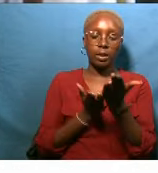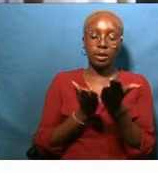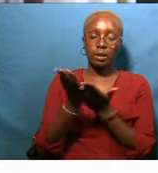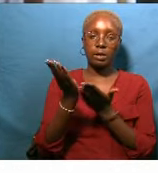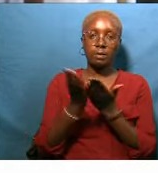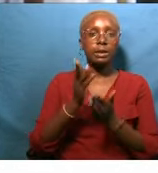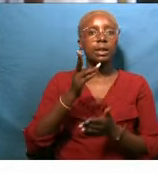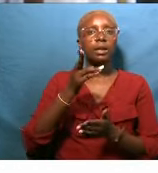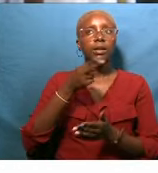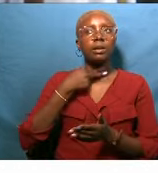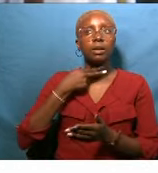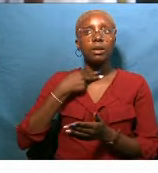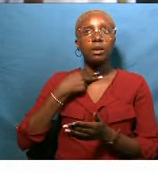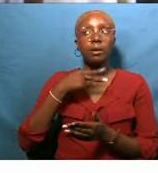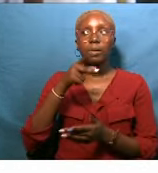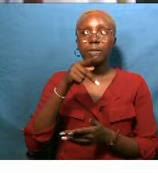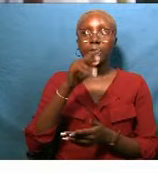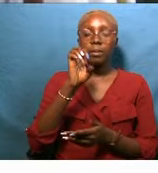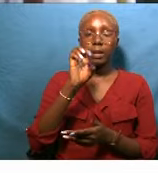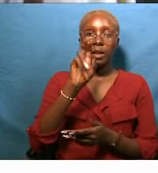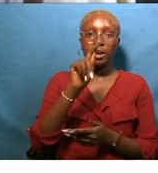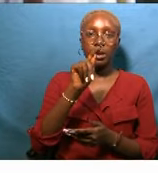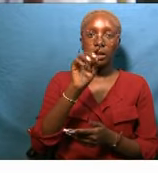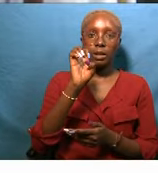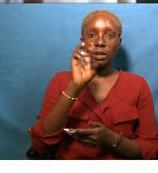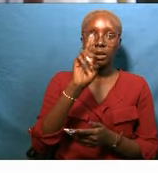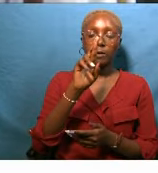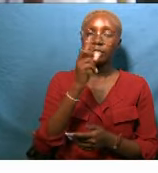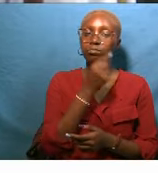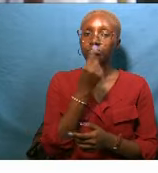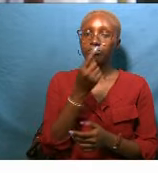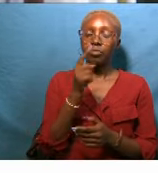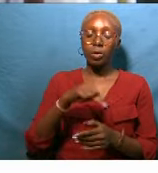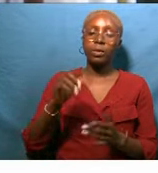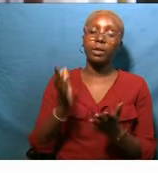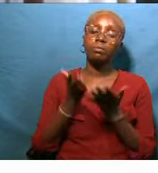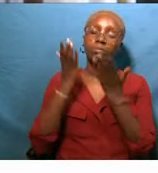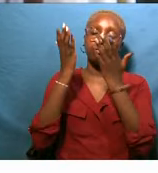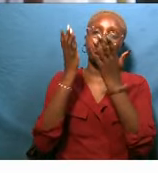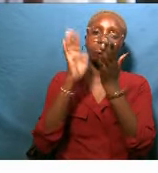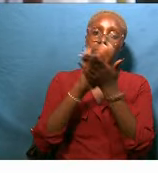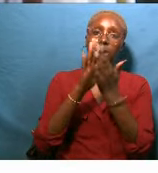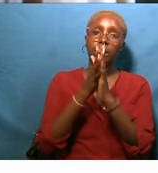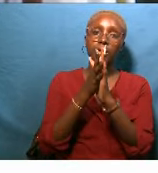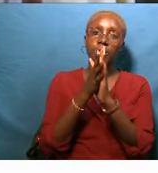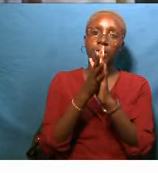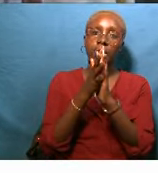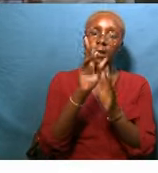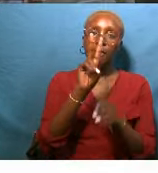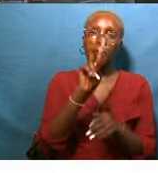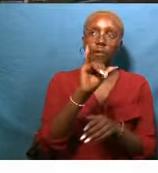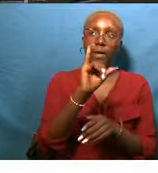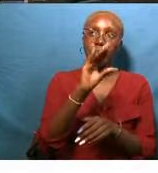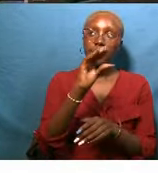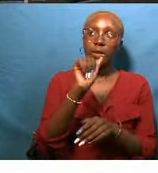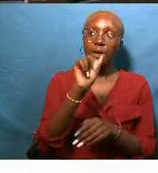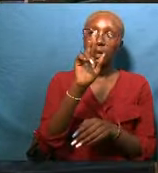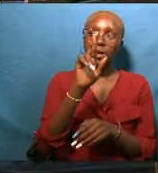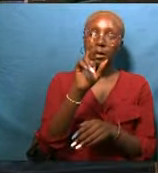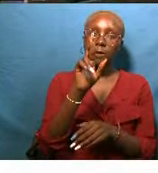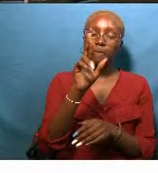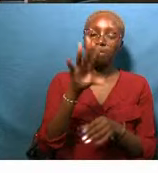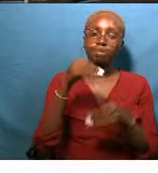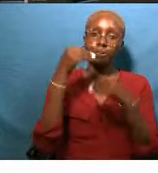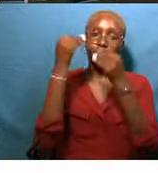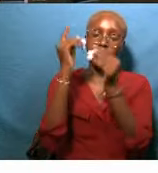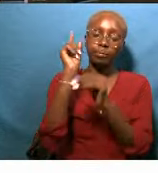Adolua, whom we have presented unto you as Vicar General of the Diocese of All Saints Cathedral, Nairobi. Grant him